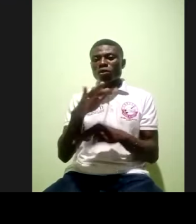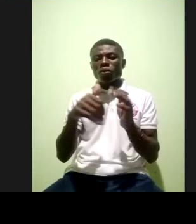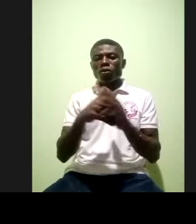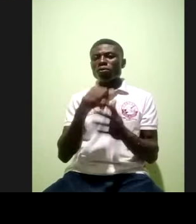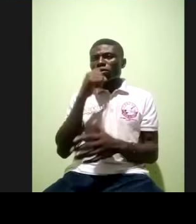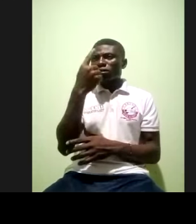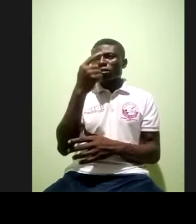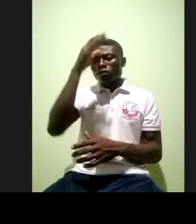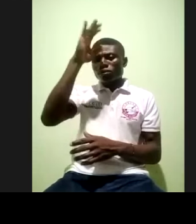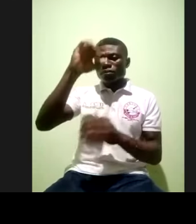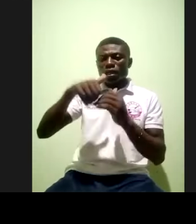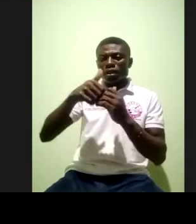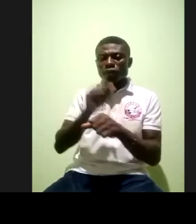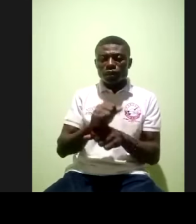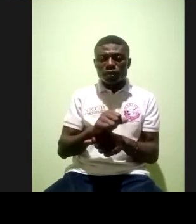of